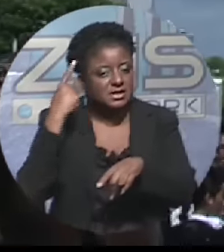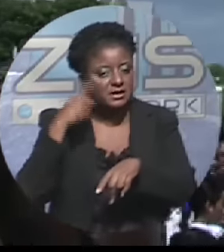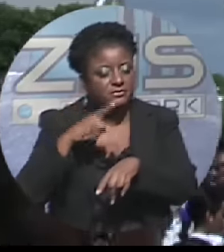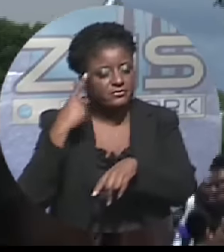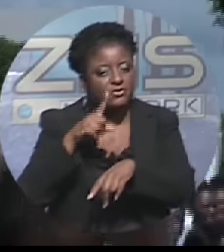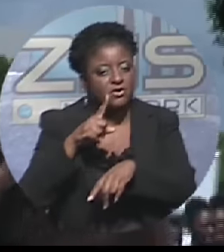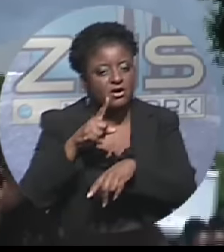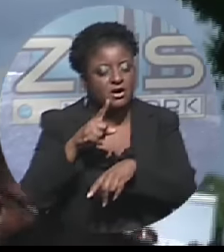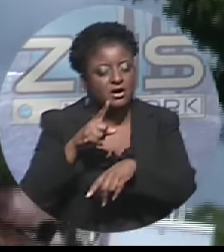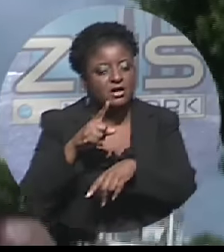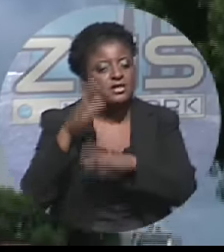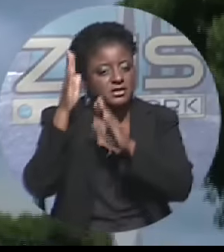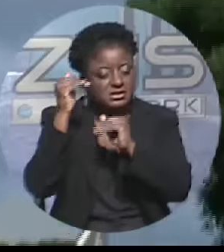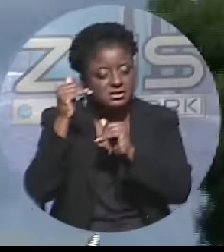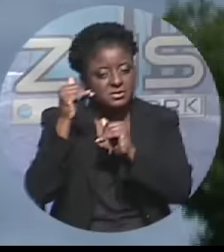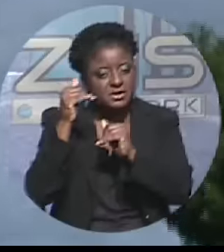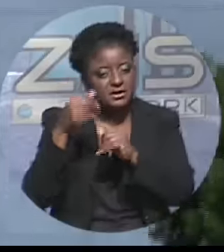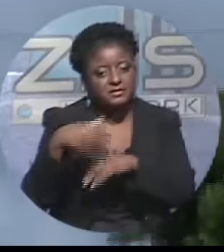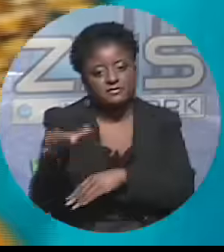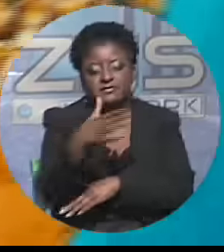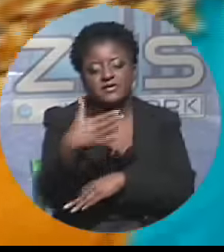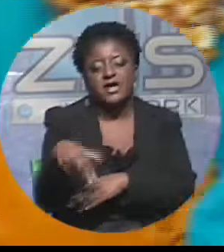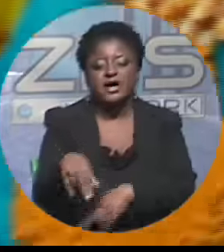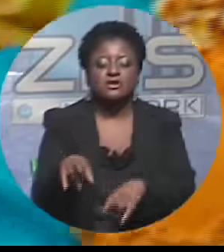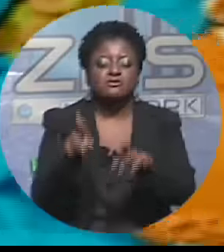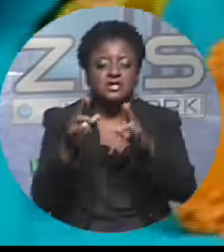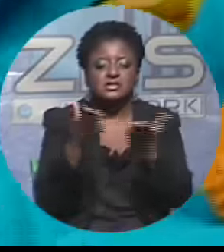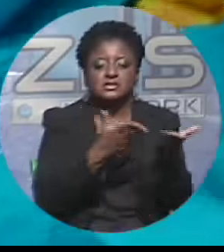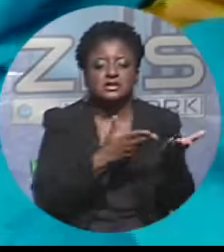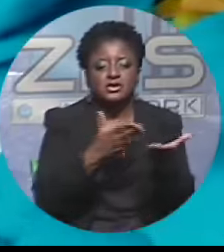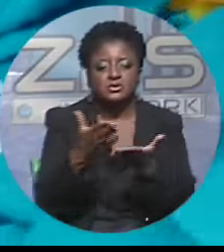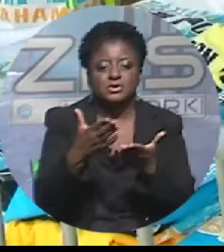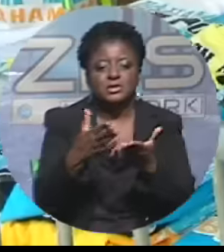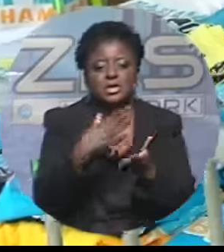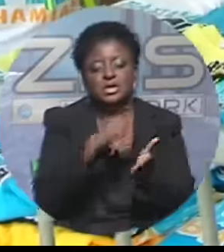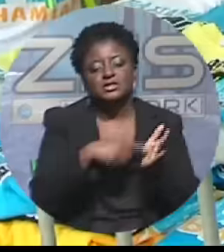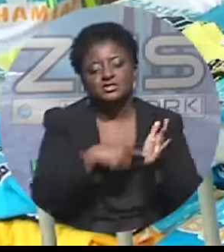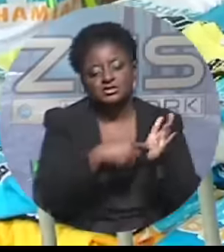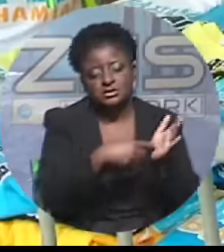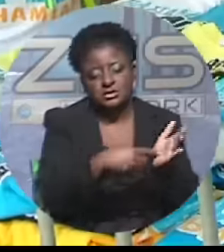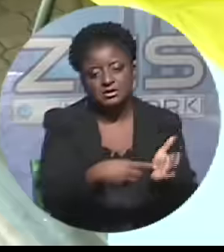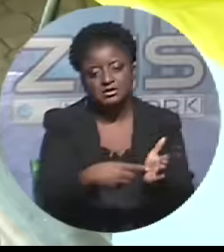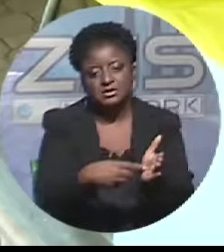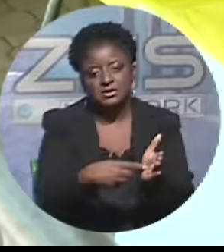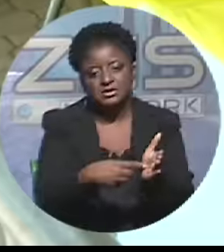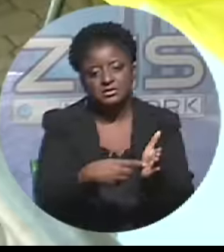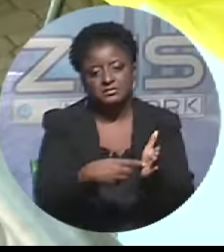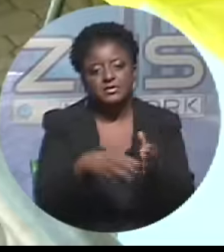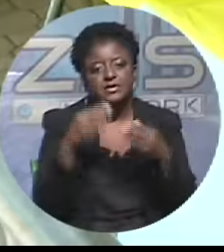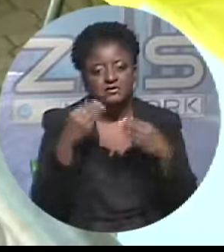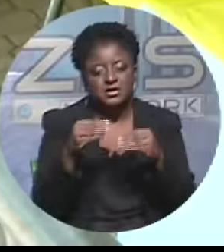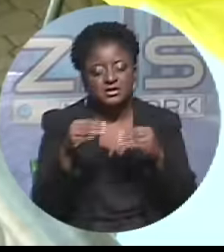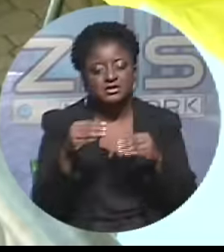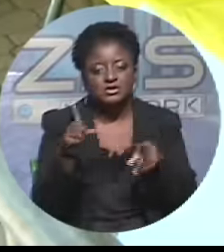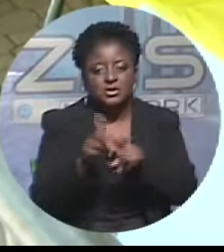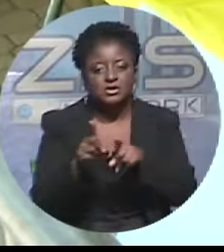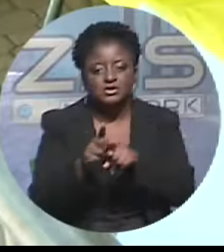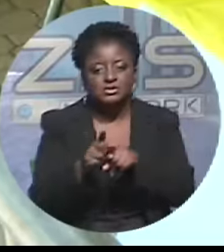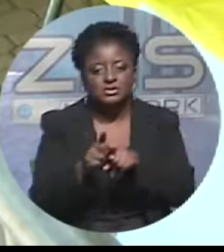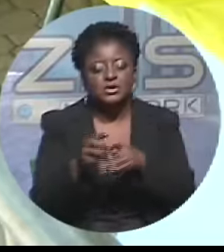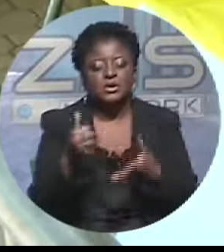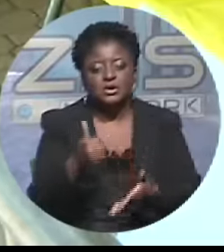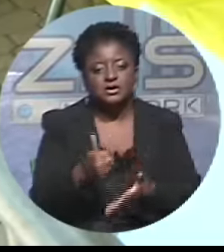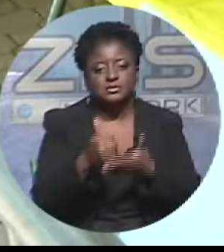much-anticipated flag-raising ceremony, followed by an array of activities. Vendors also did their part to mark the occasion. We have